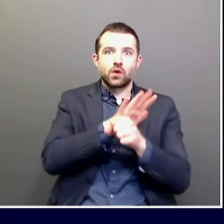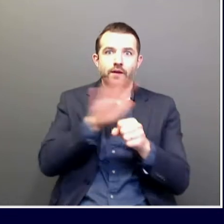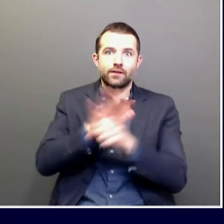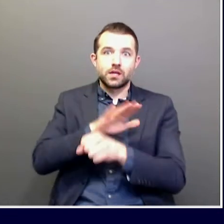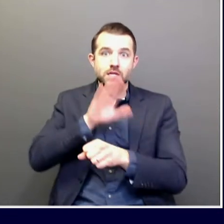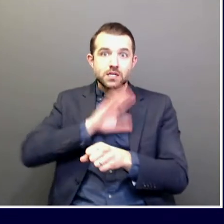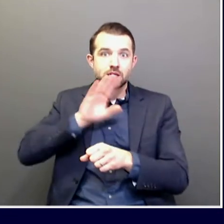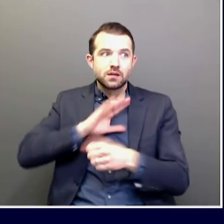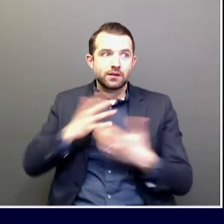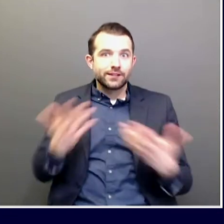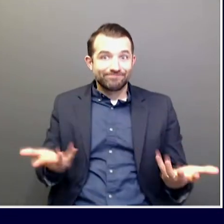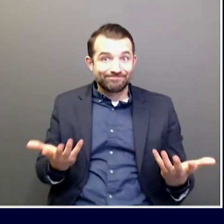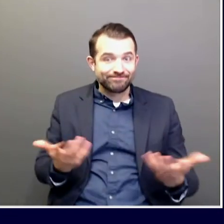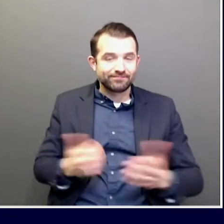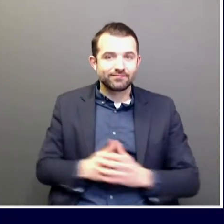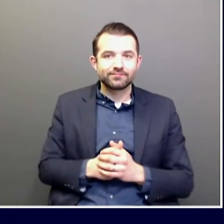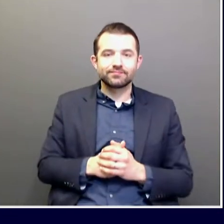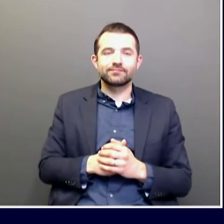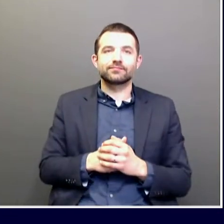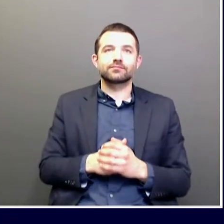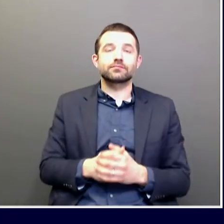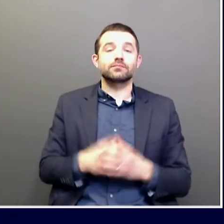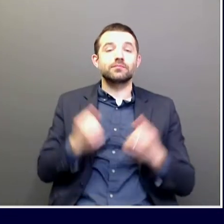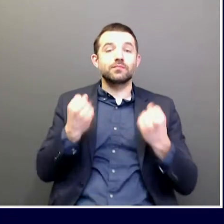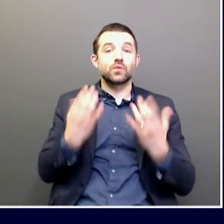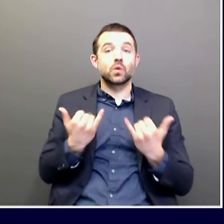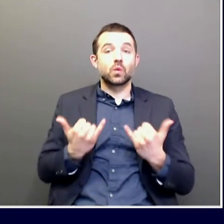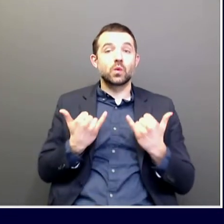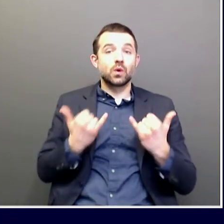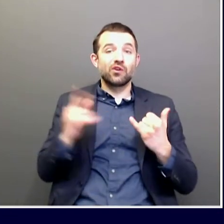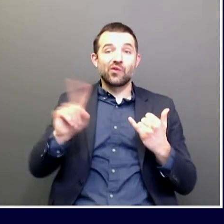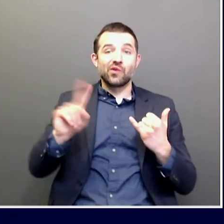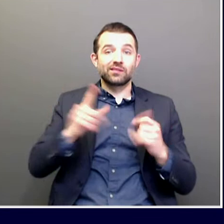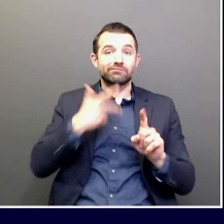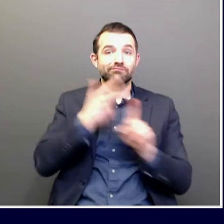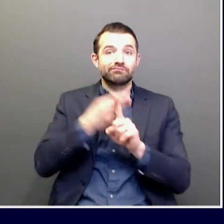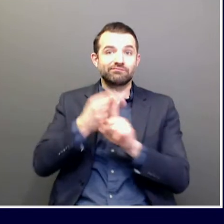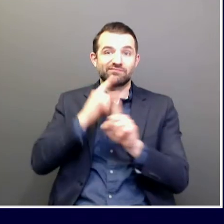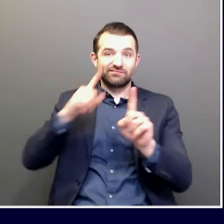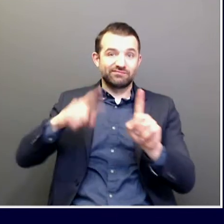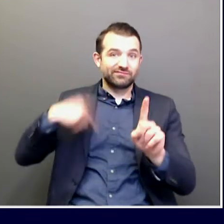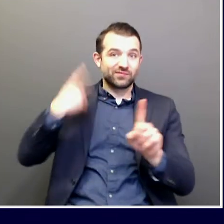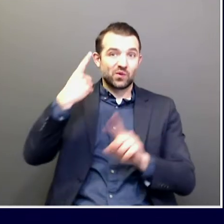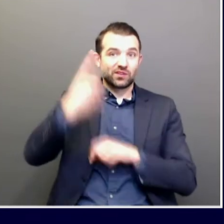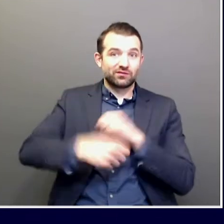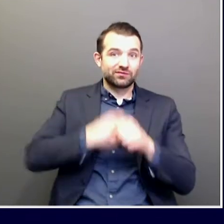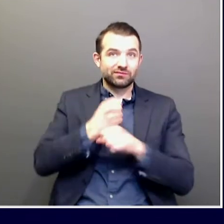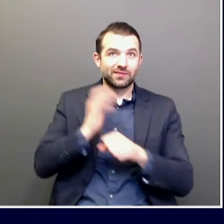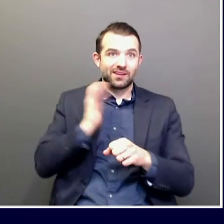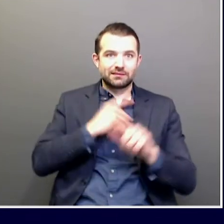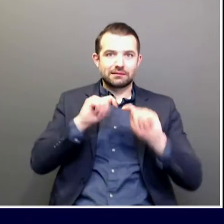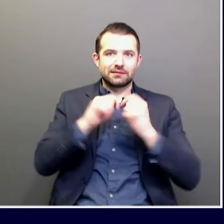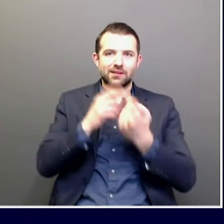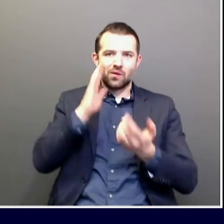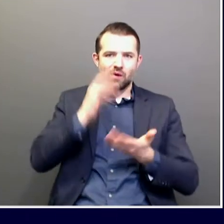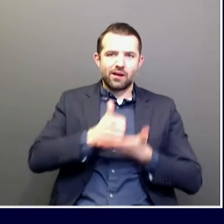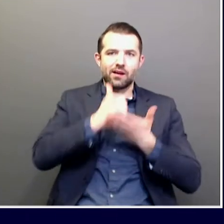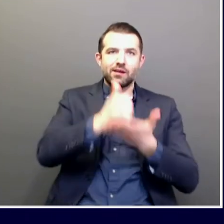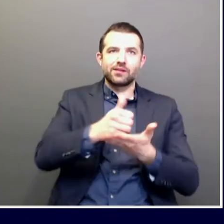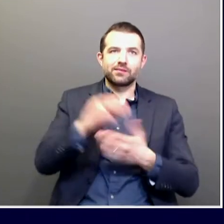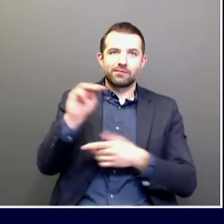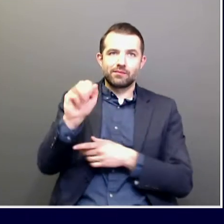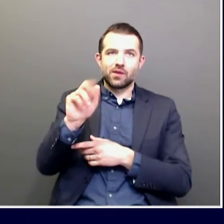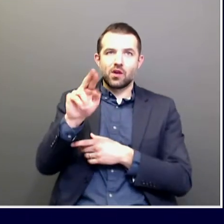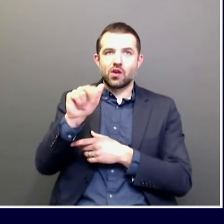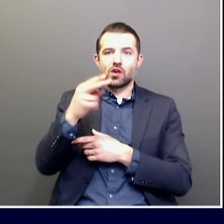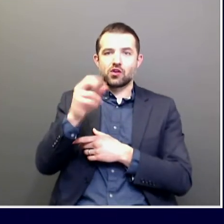with them to make sure that as soon as practicable, after the vaccine is fully authorized, if that happens, that those sites are